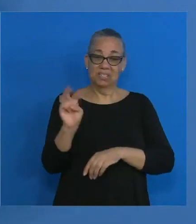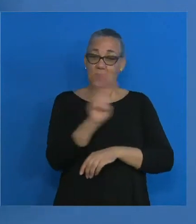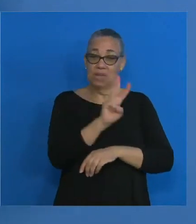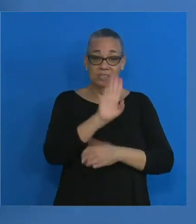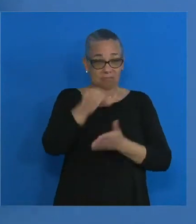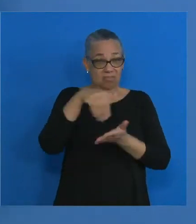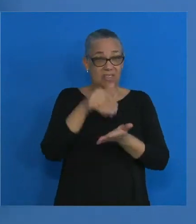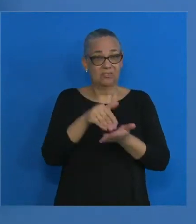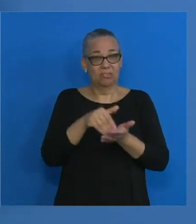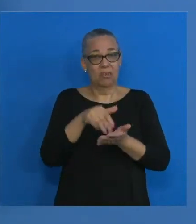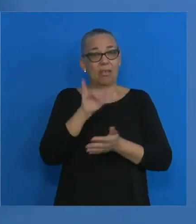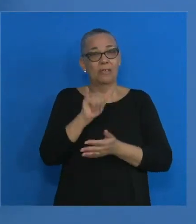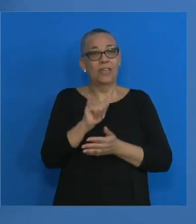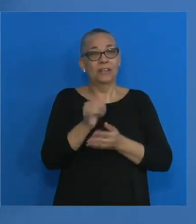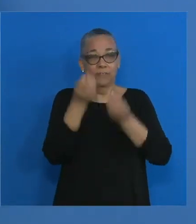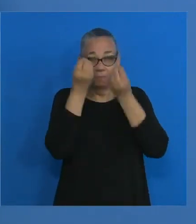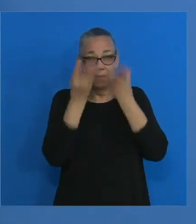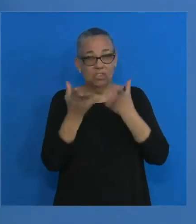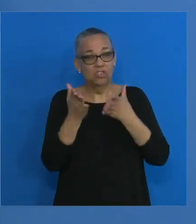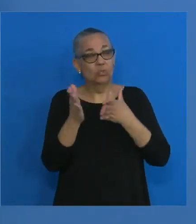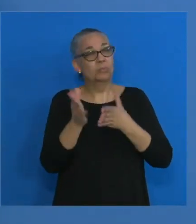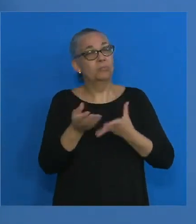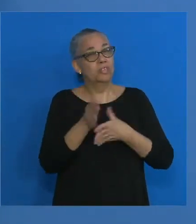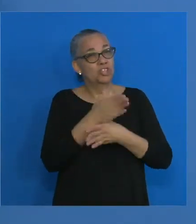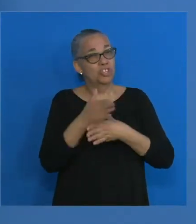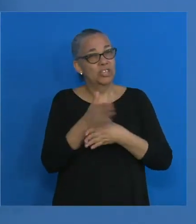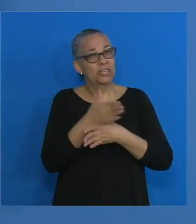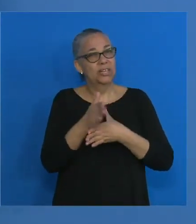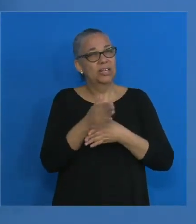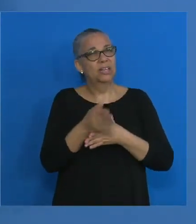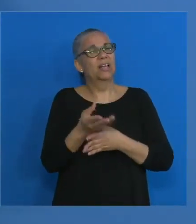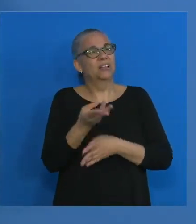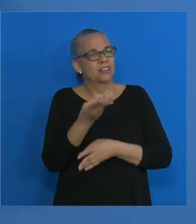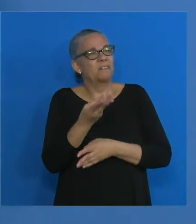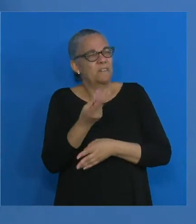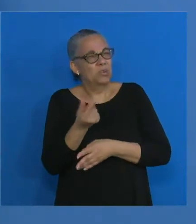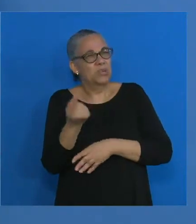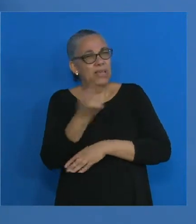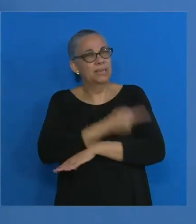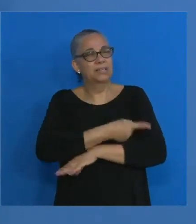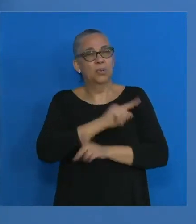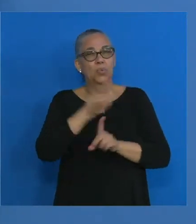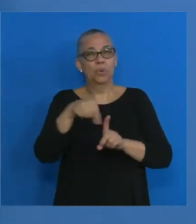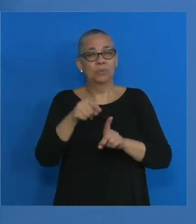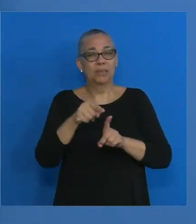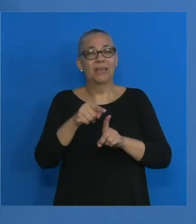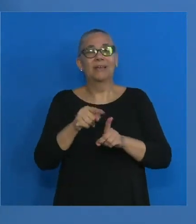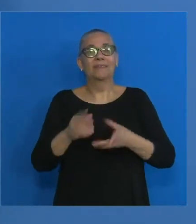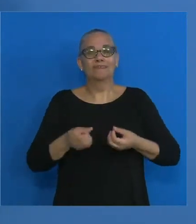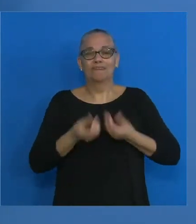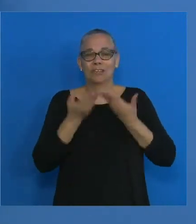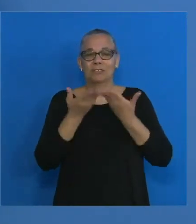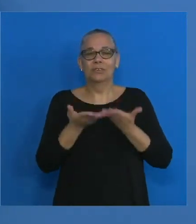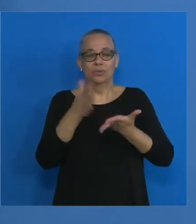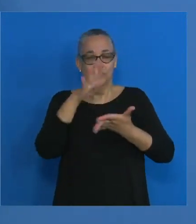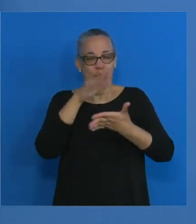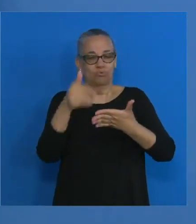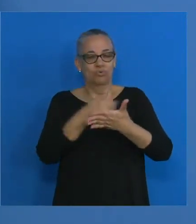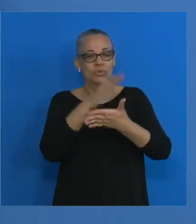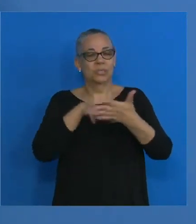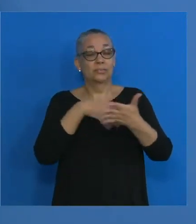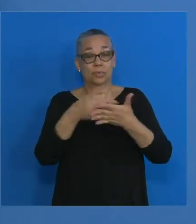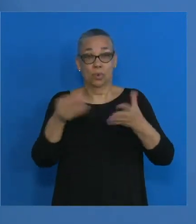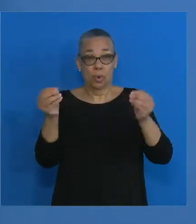know that information will be revealed probably within the next couple of days when we release the new schedule. So there will be more